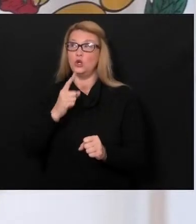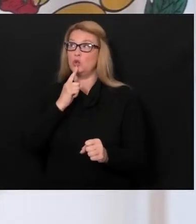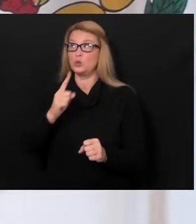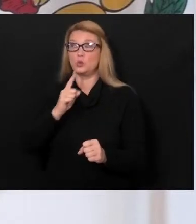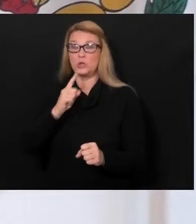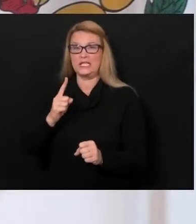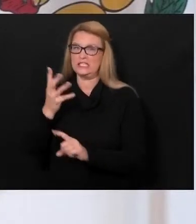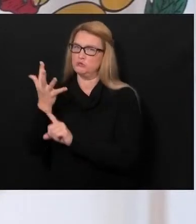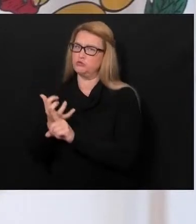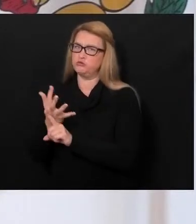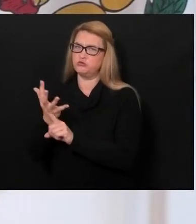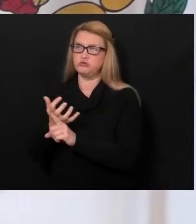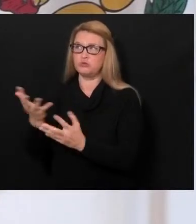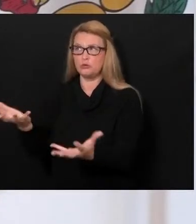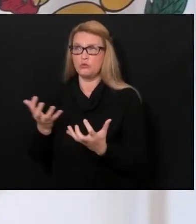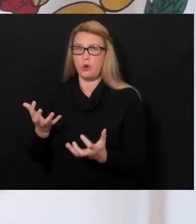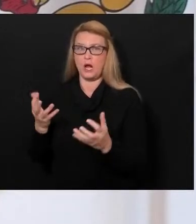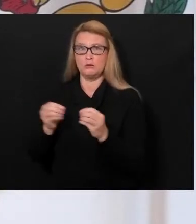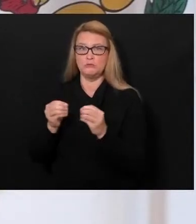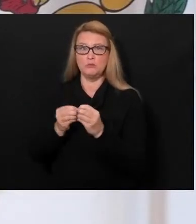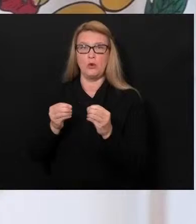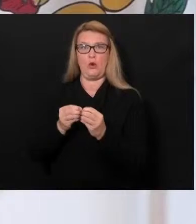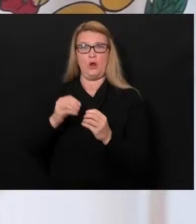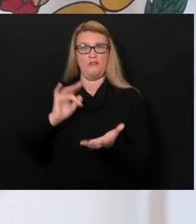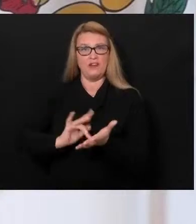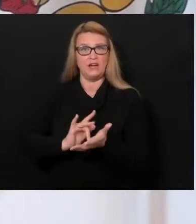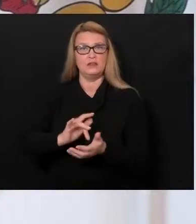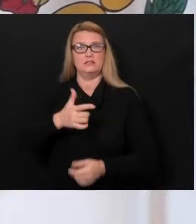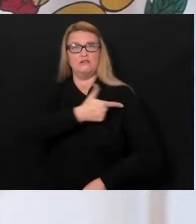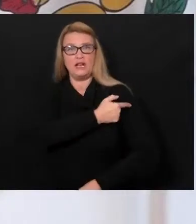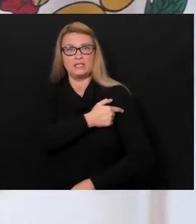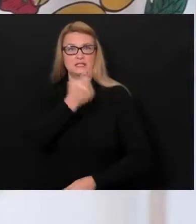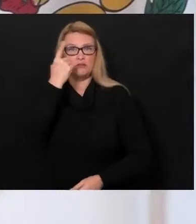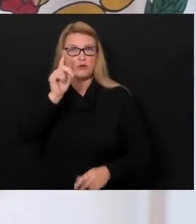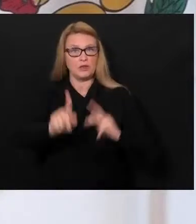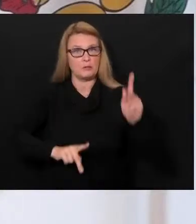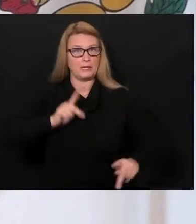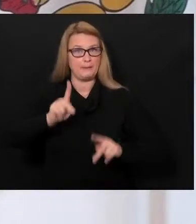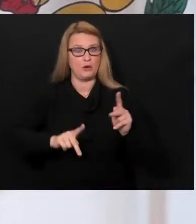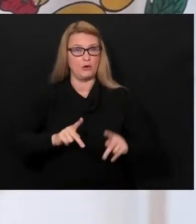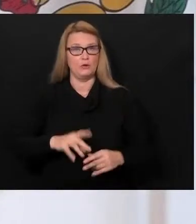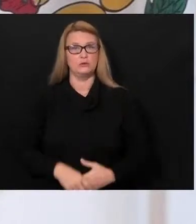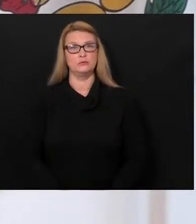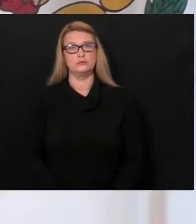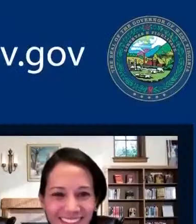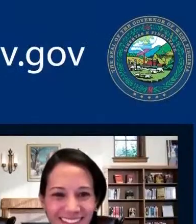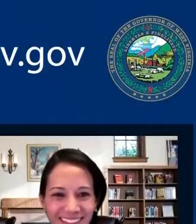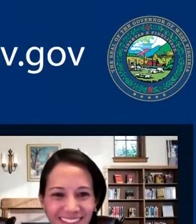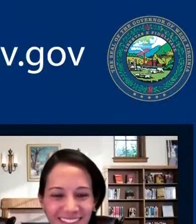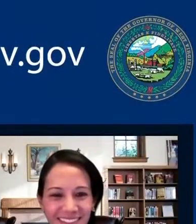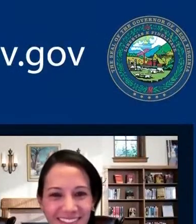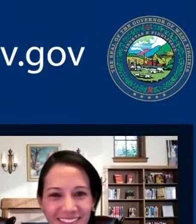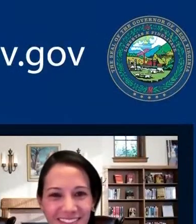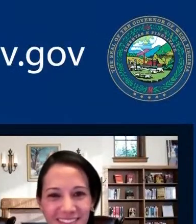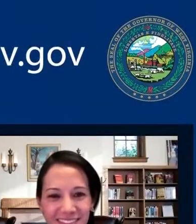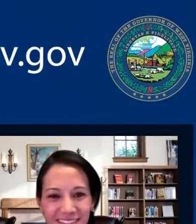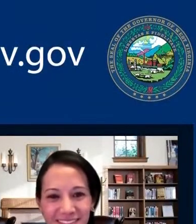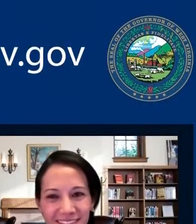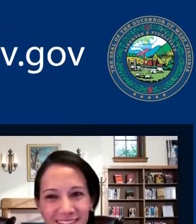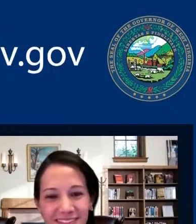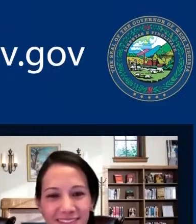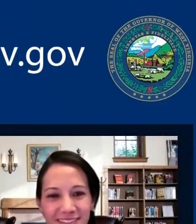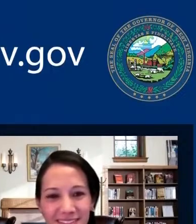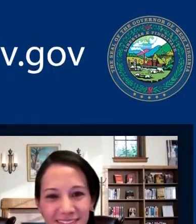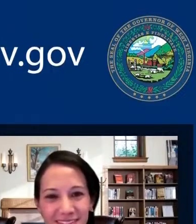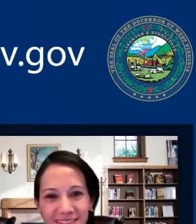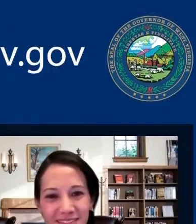what, this is absolutely stink on what from the standpoint of how hard everybody's on this. Sure, Governor. I'm happy to